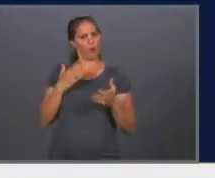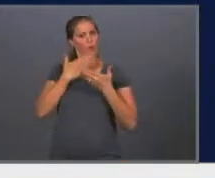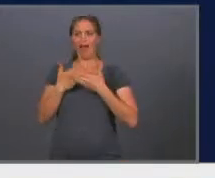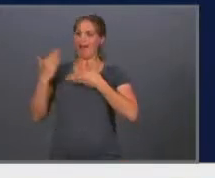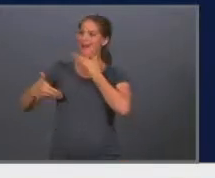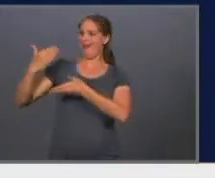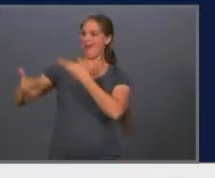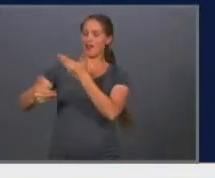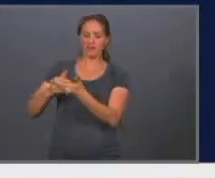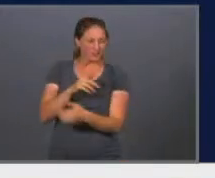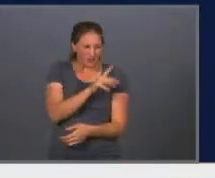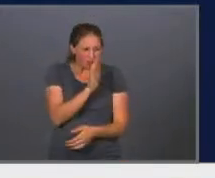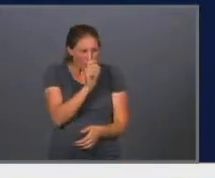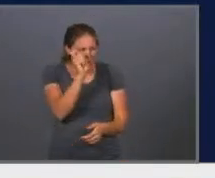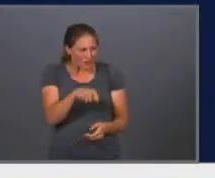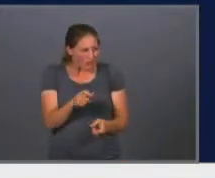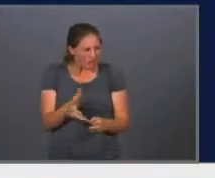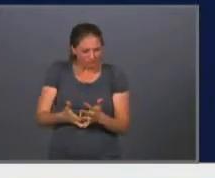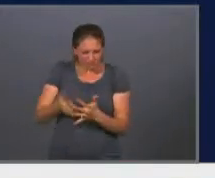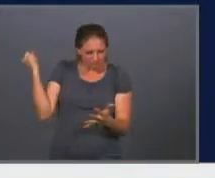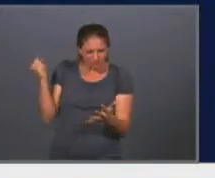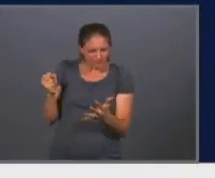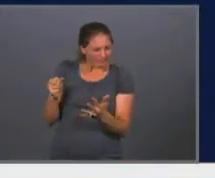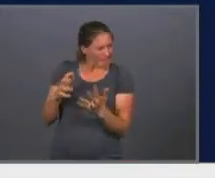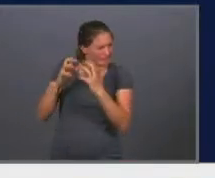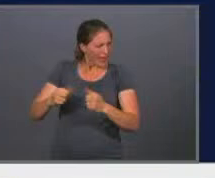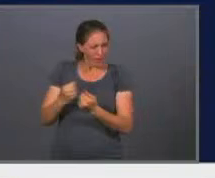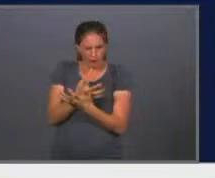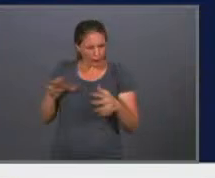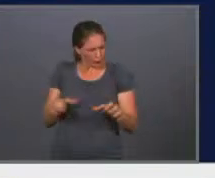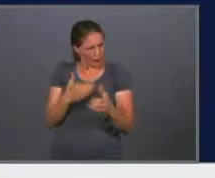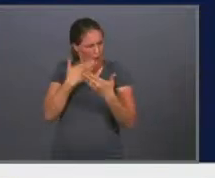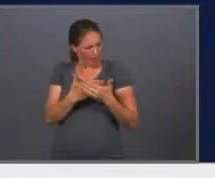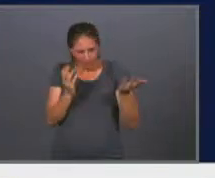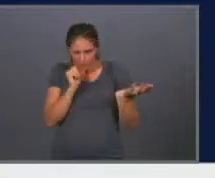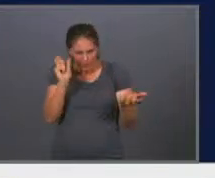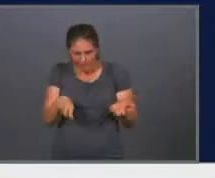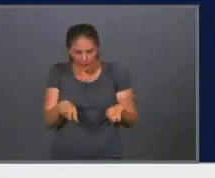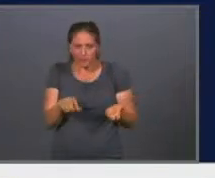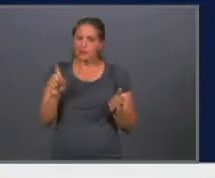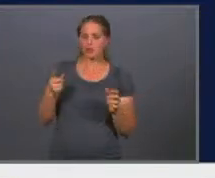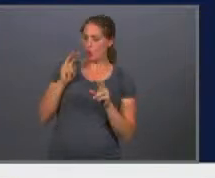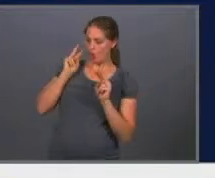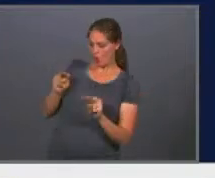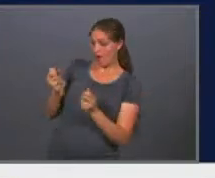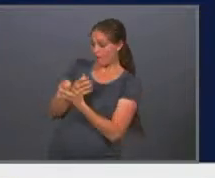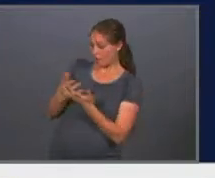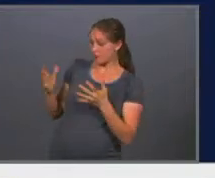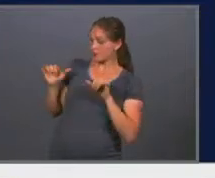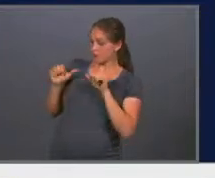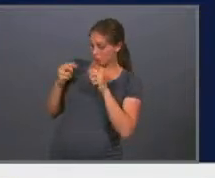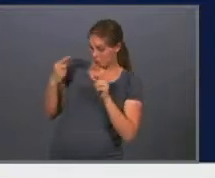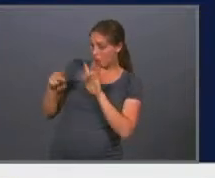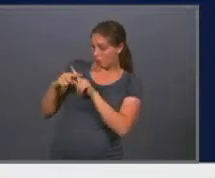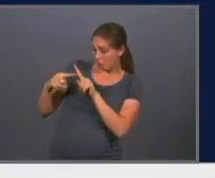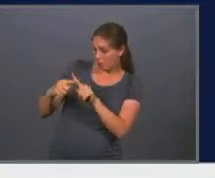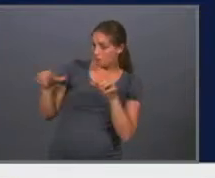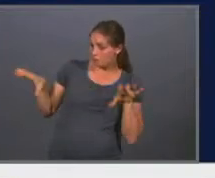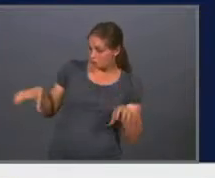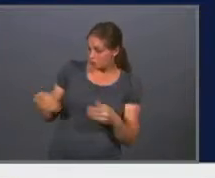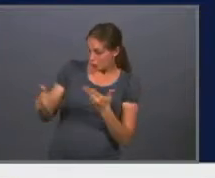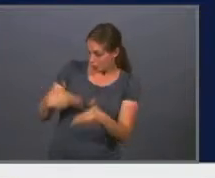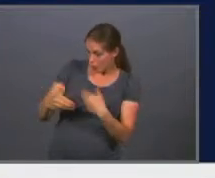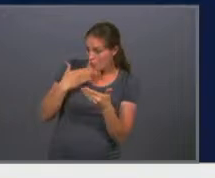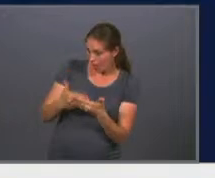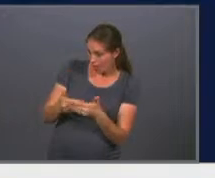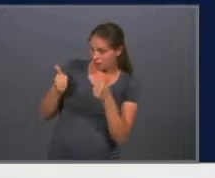repeal everything that was going on. You could have actually looked at a lot of the things that were in place, and regulation was something that was moving in the right